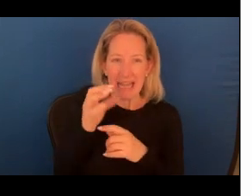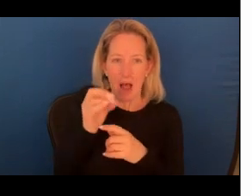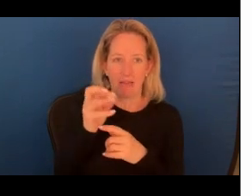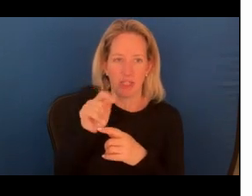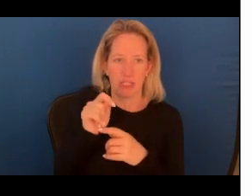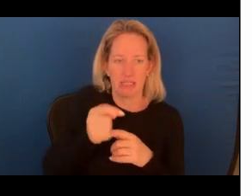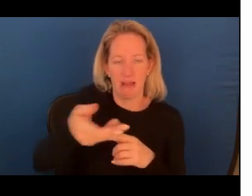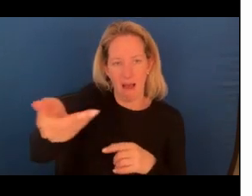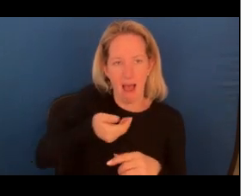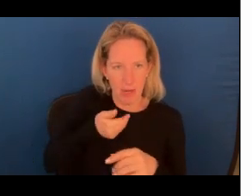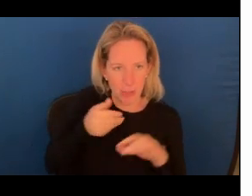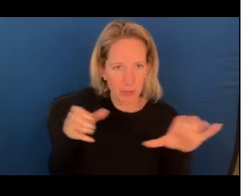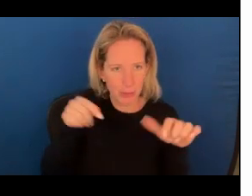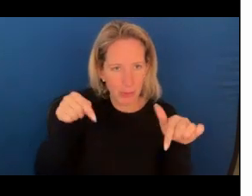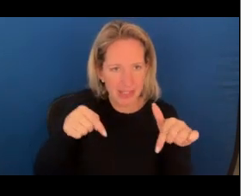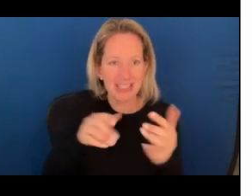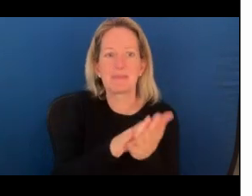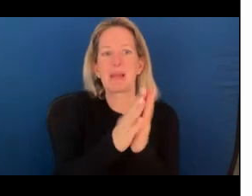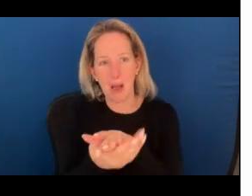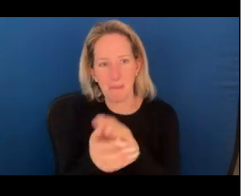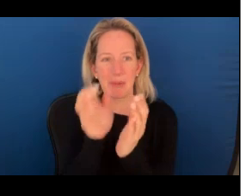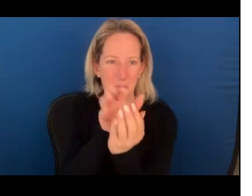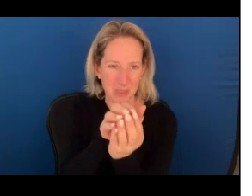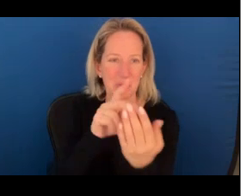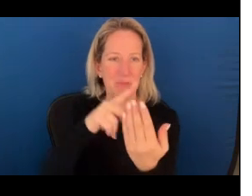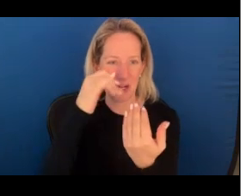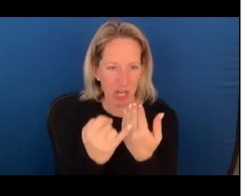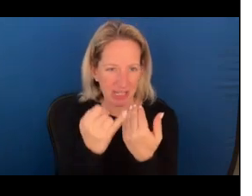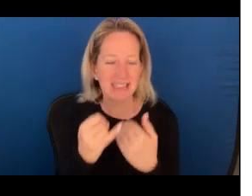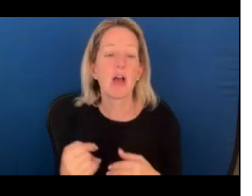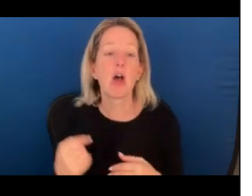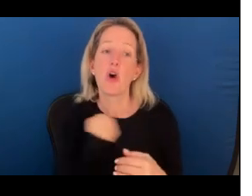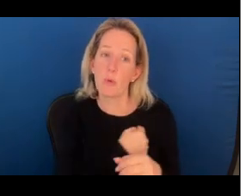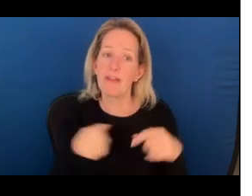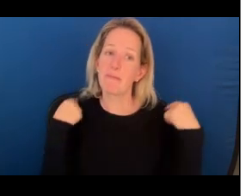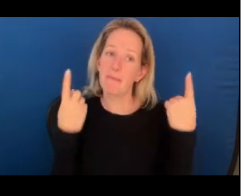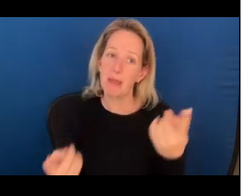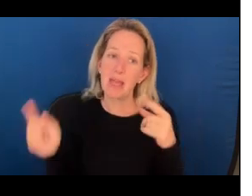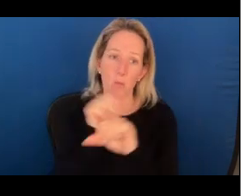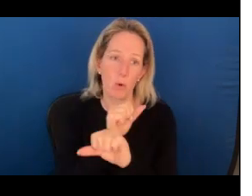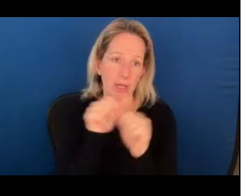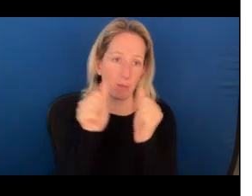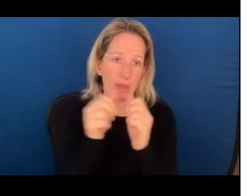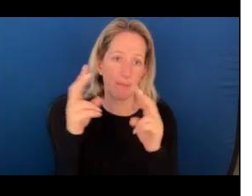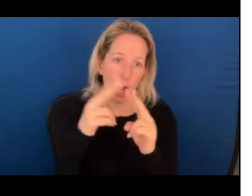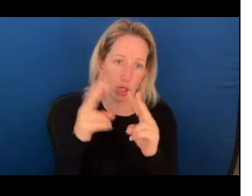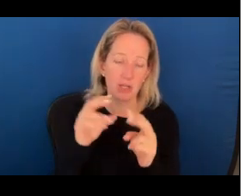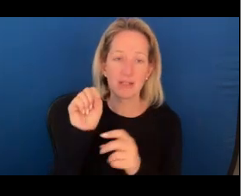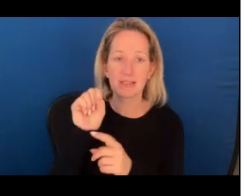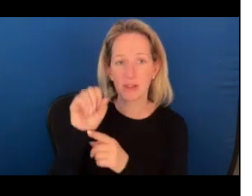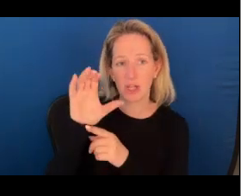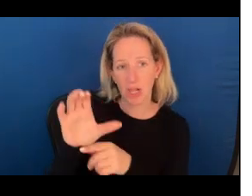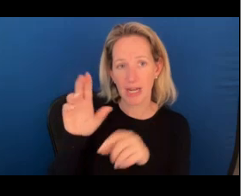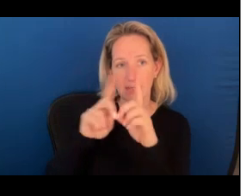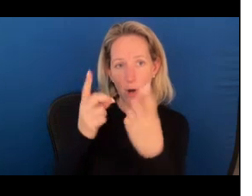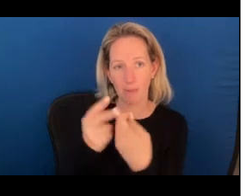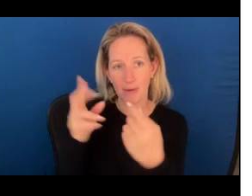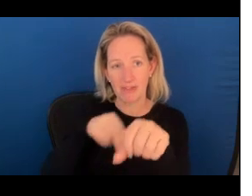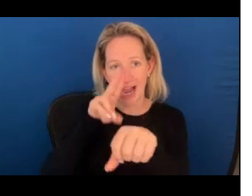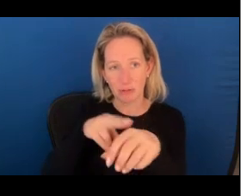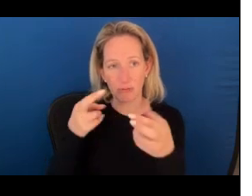surely making it an oyster project. But so we've been working with partners at the South Carolina Department of Natural Resources,